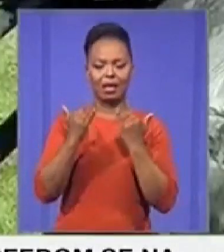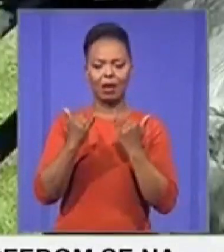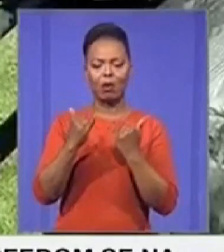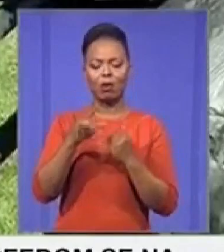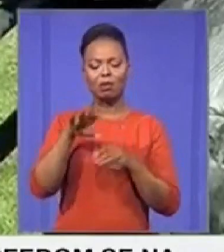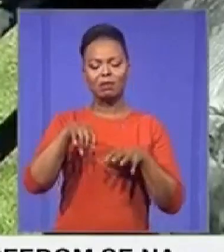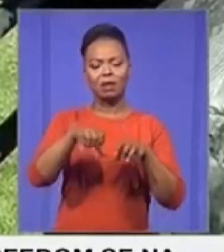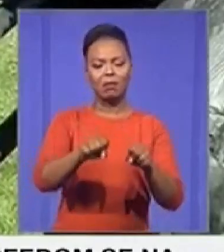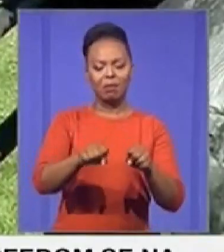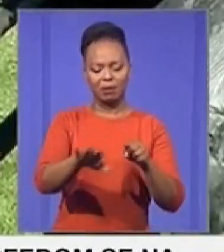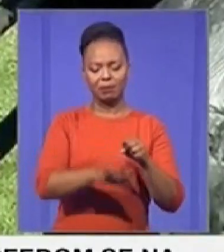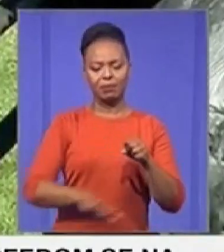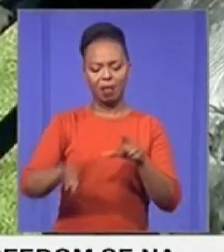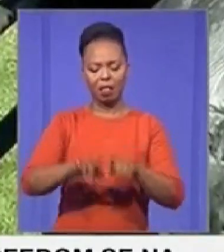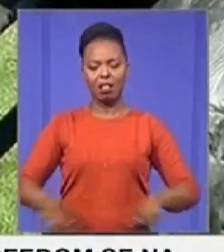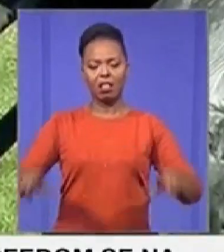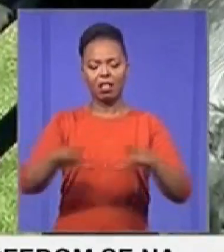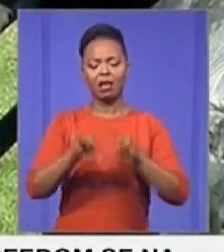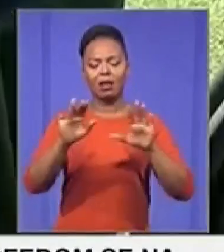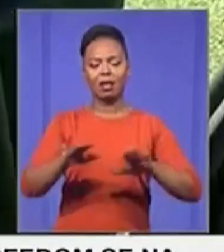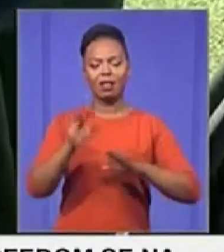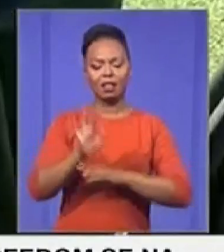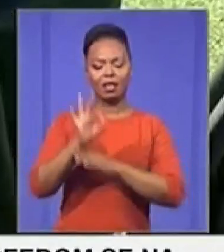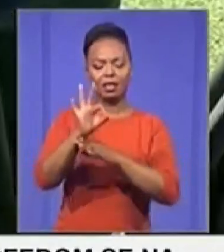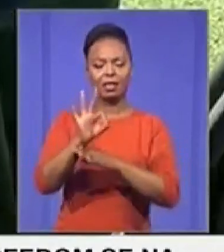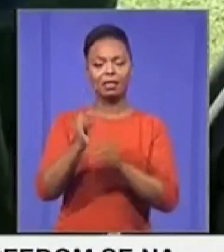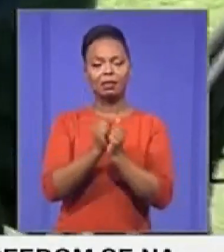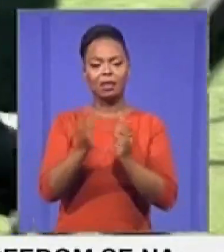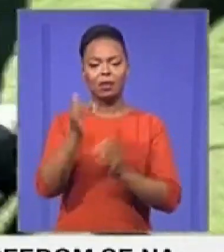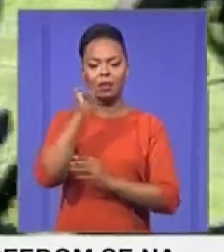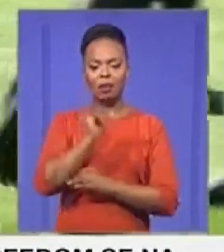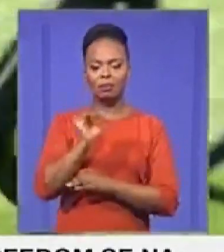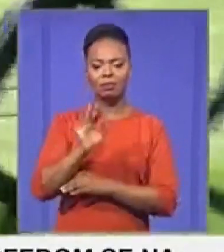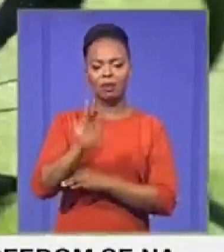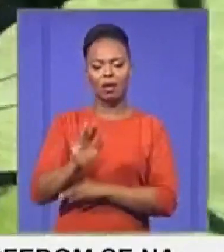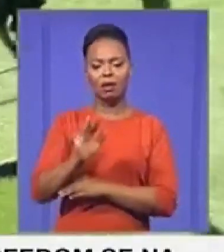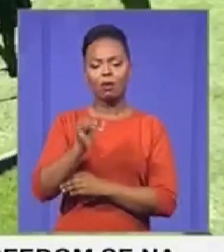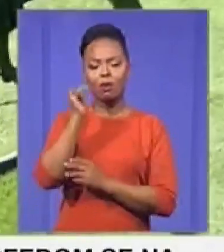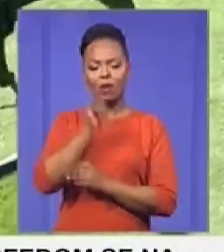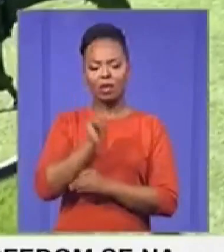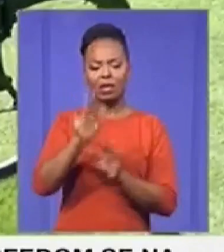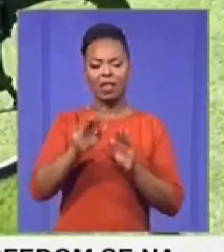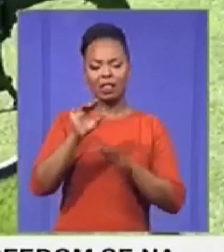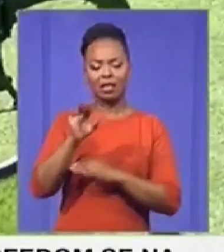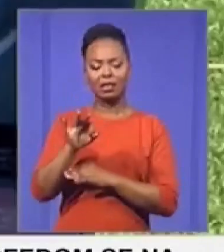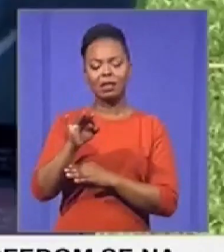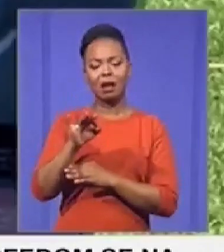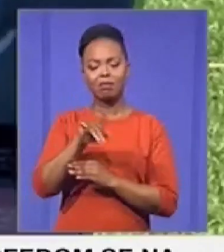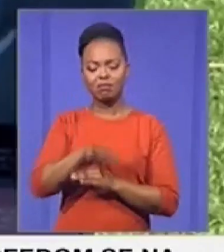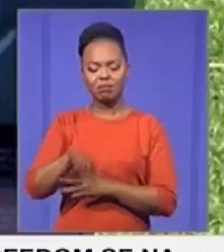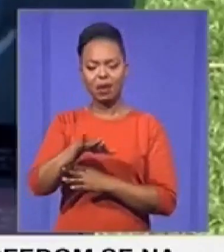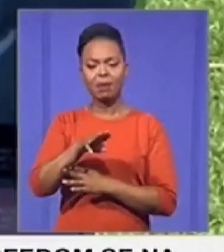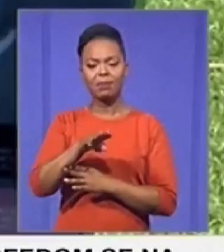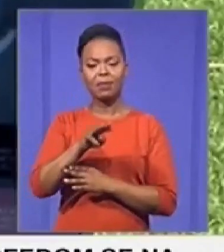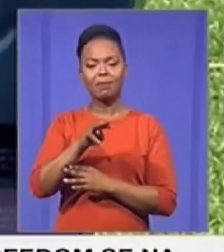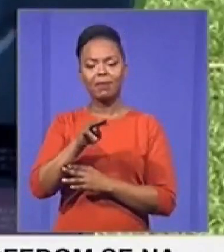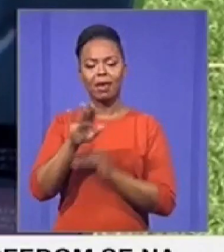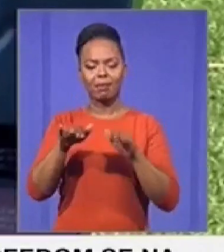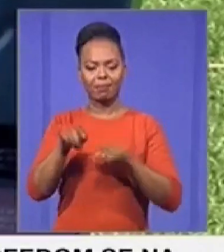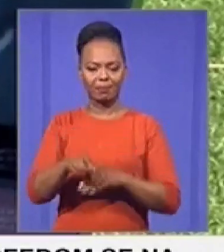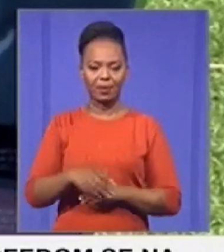wa 1913 o qadileng ho sebetsa ka la 19 Phupjane 1913. Solipulaki ka moo a neng a tsejwa